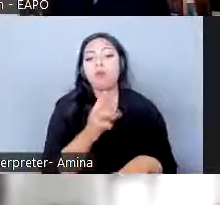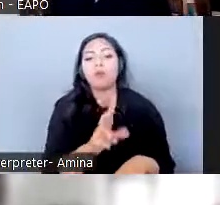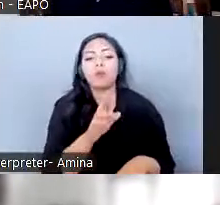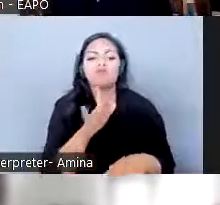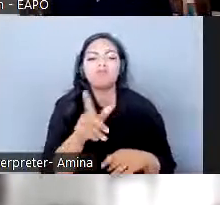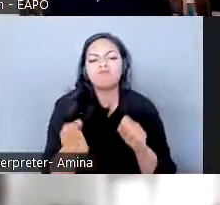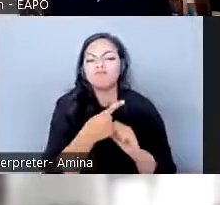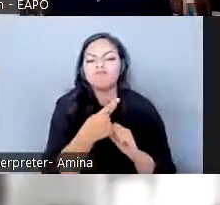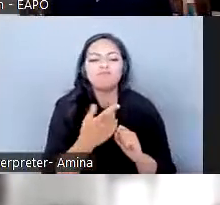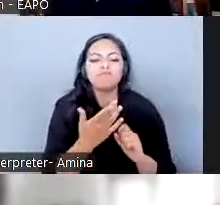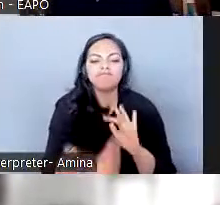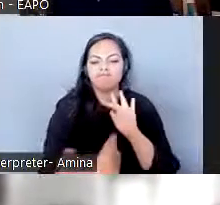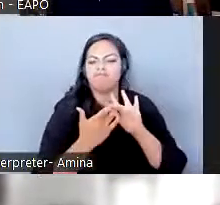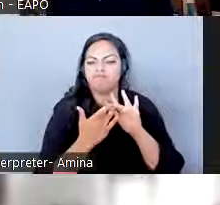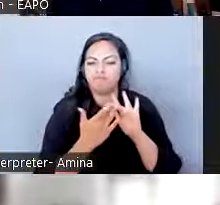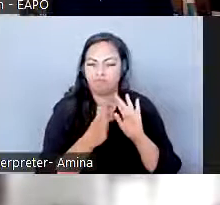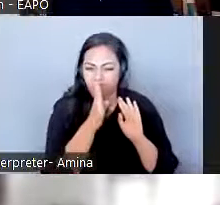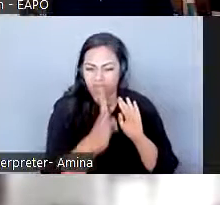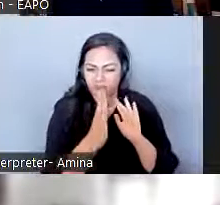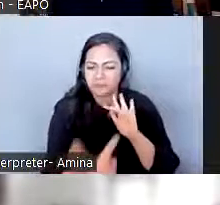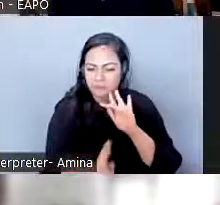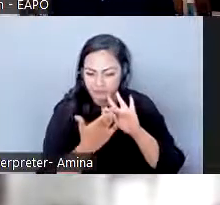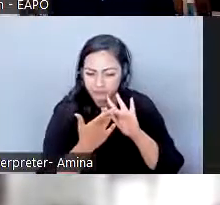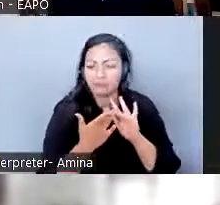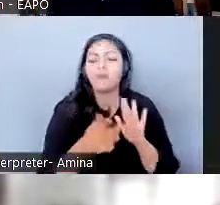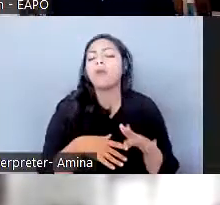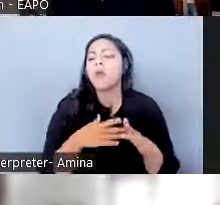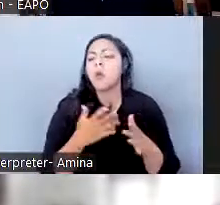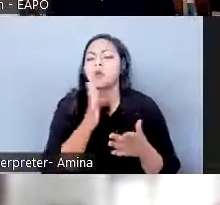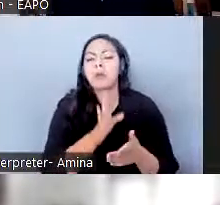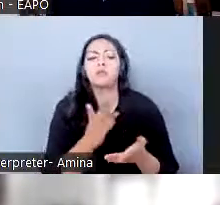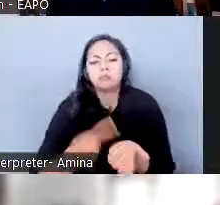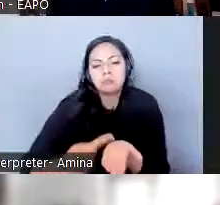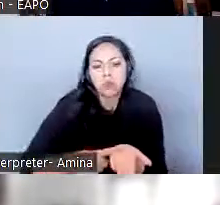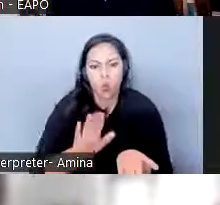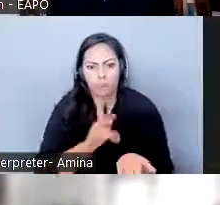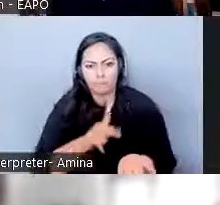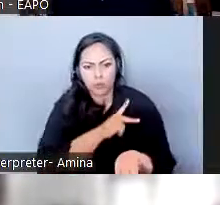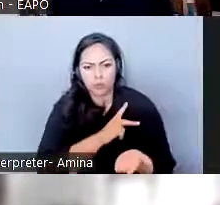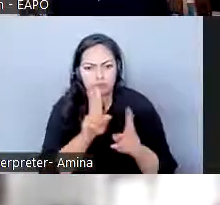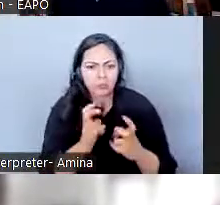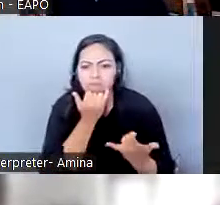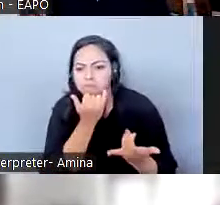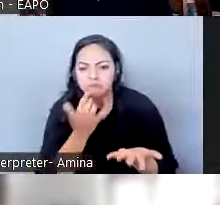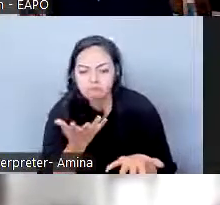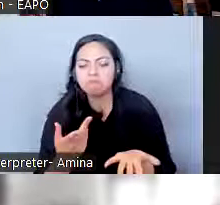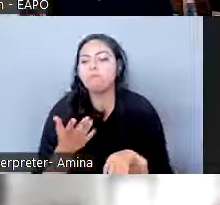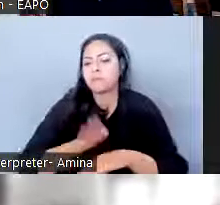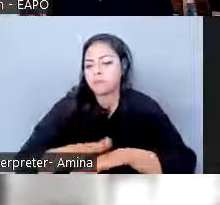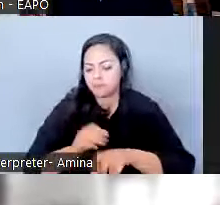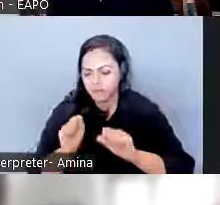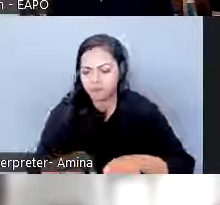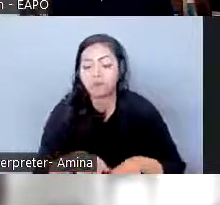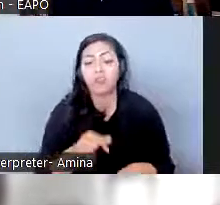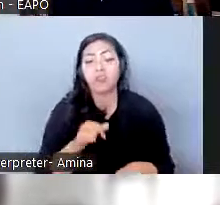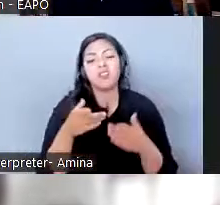can keep questions more of a general sense as opposed to maybe disclosing something in a private sense,